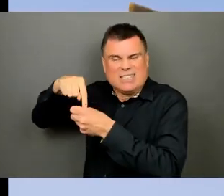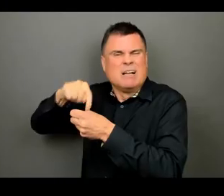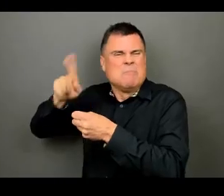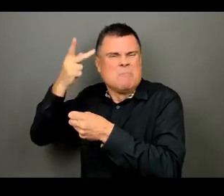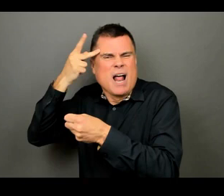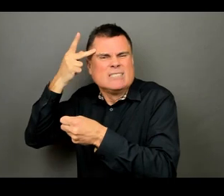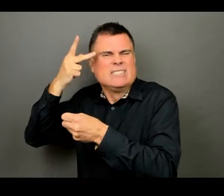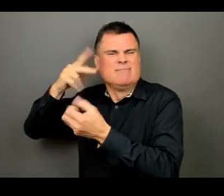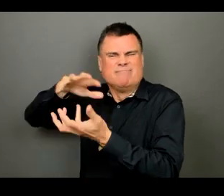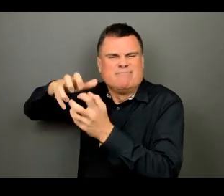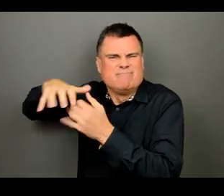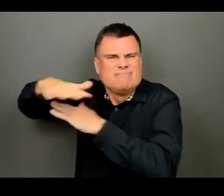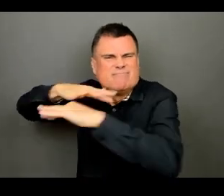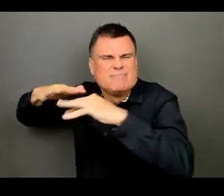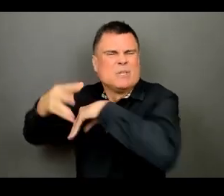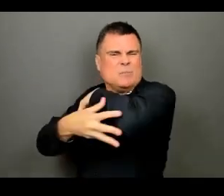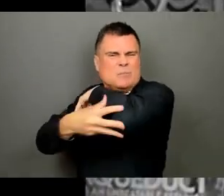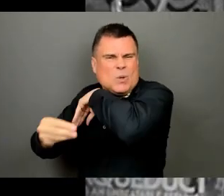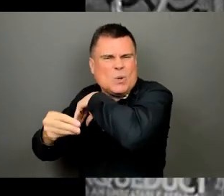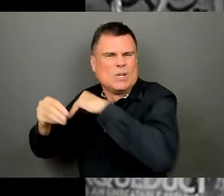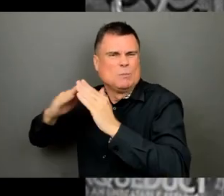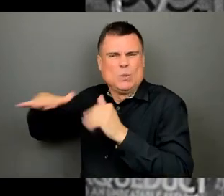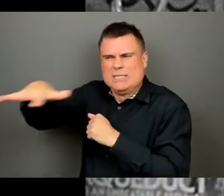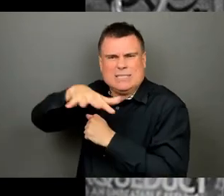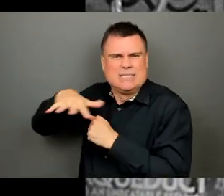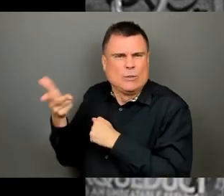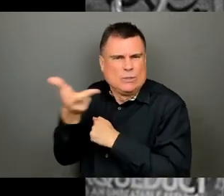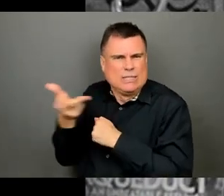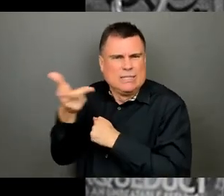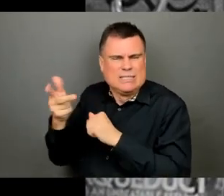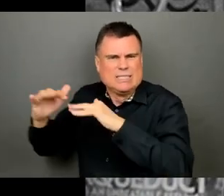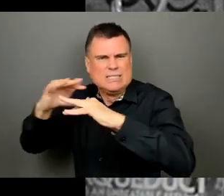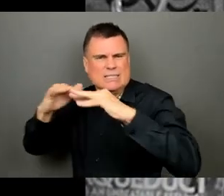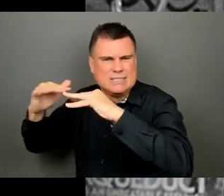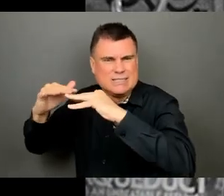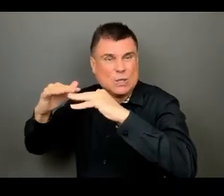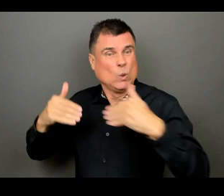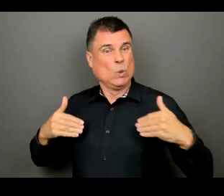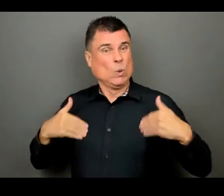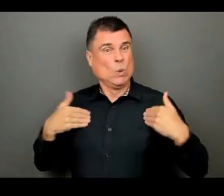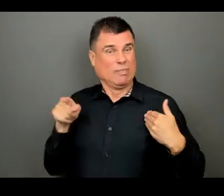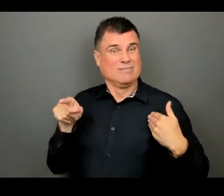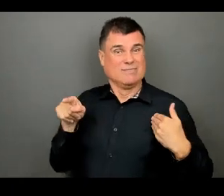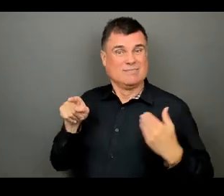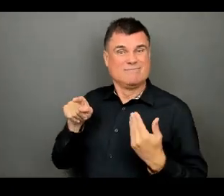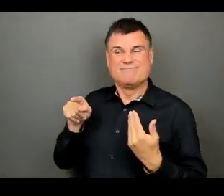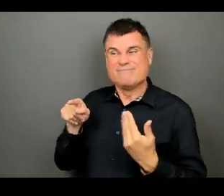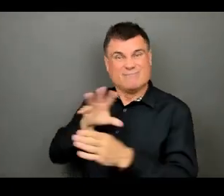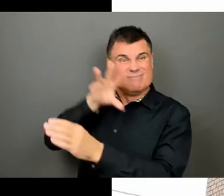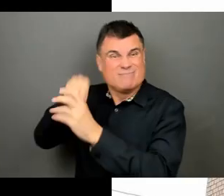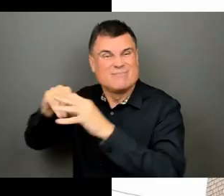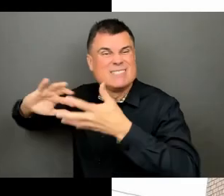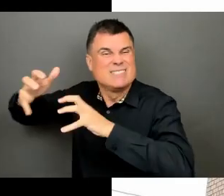injustice happening in these inner city communities. Youth were looking for ways of expressing these frustrations through freedom of movement,